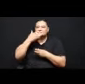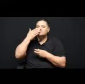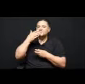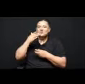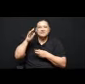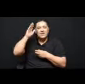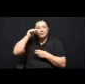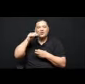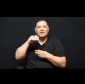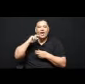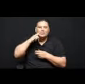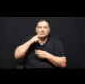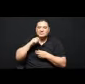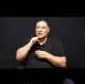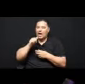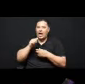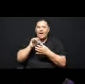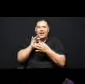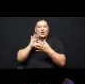in to winter. Not yet.